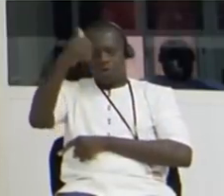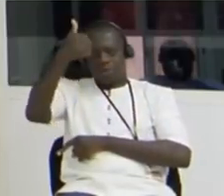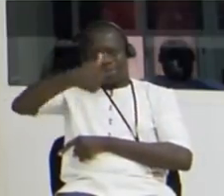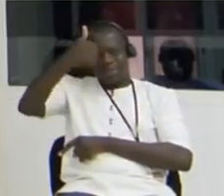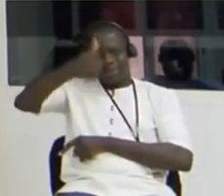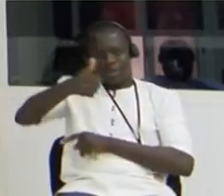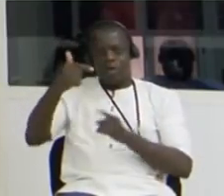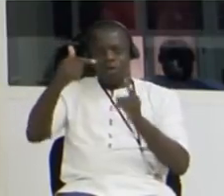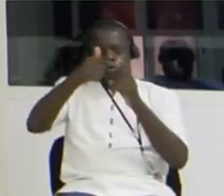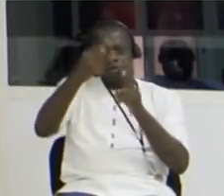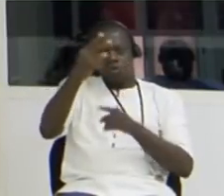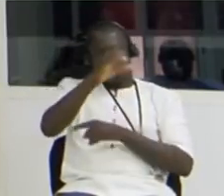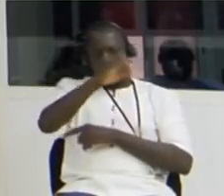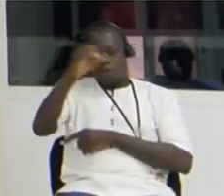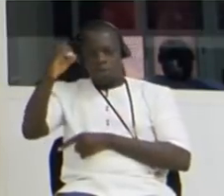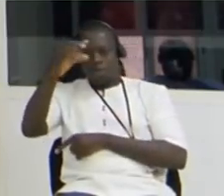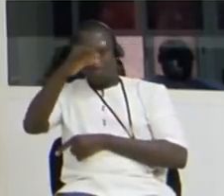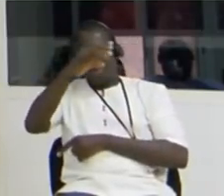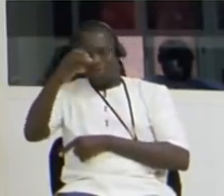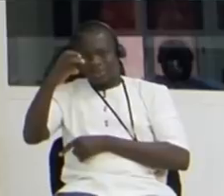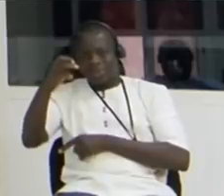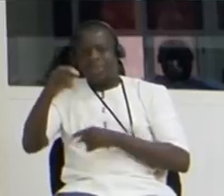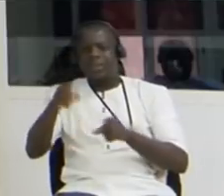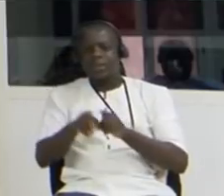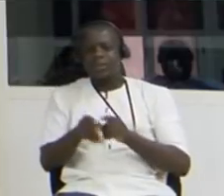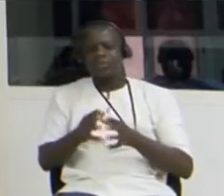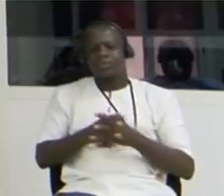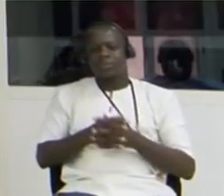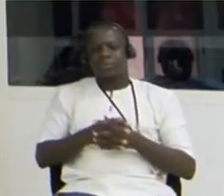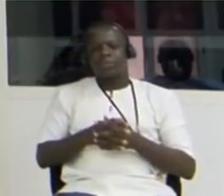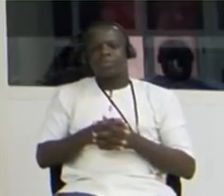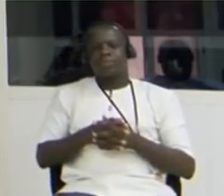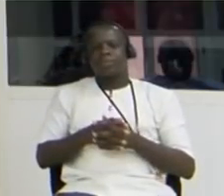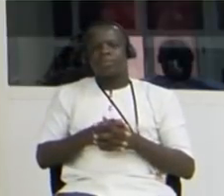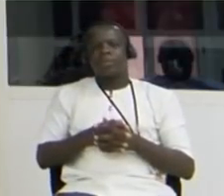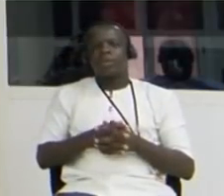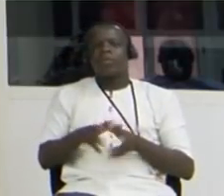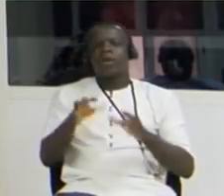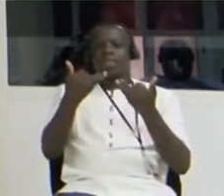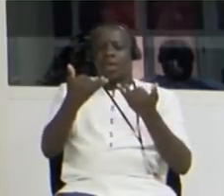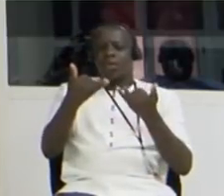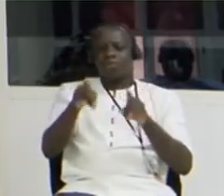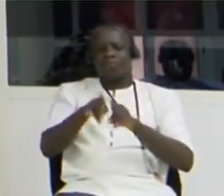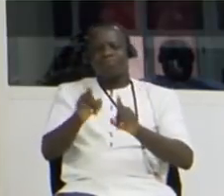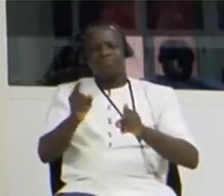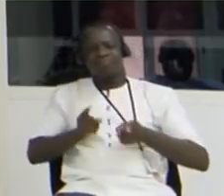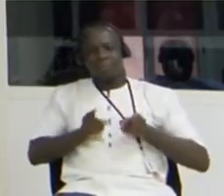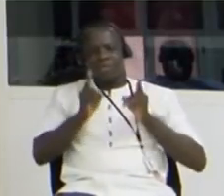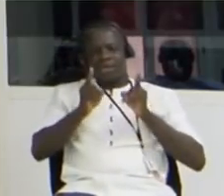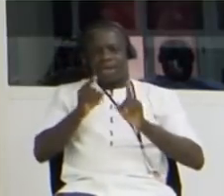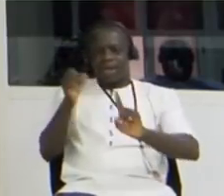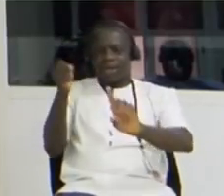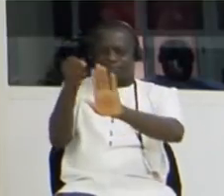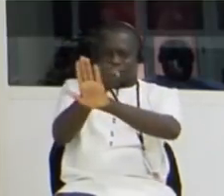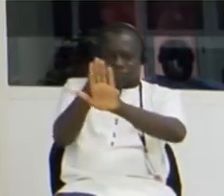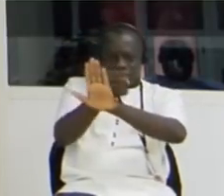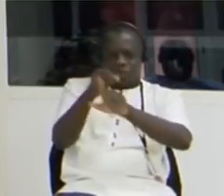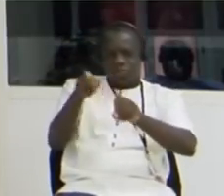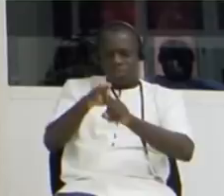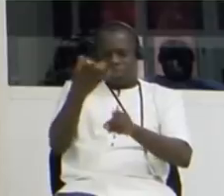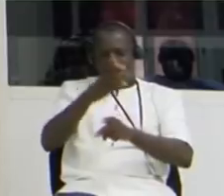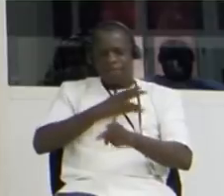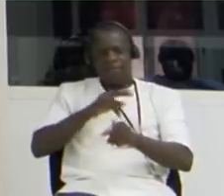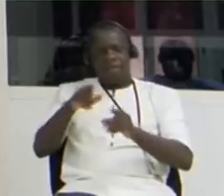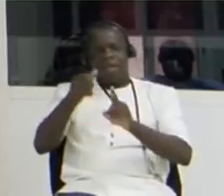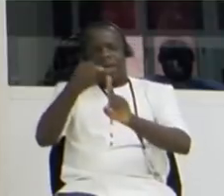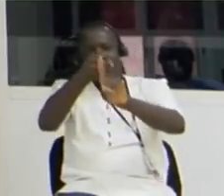policy. In terms of gender protection, were there any policies or guidelines in place? Protection, all